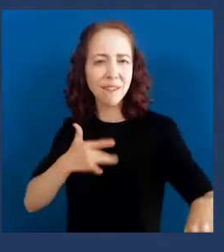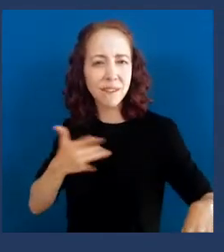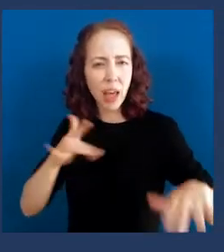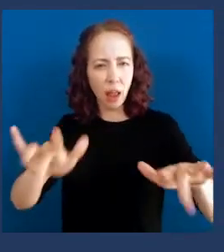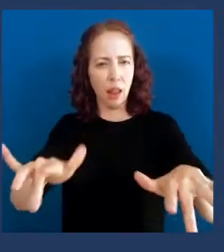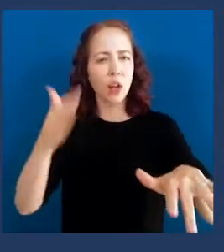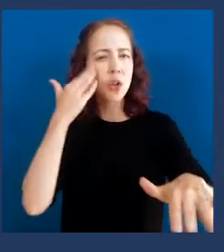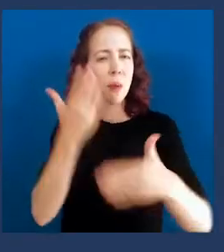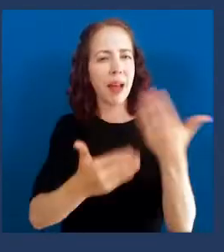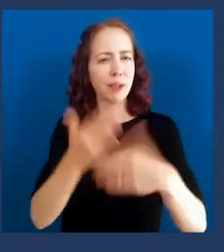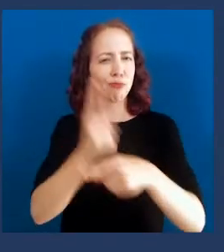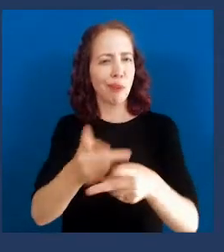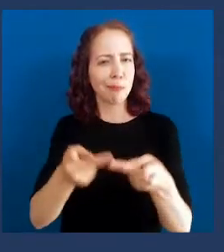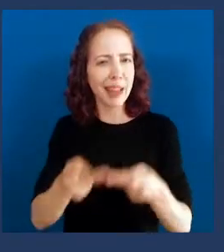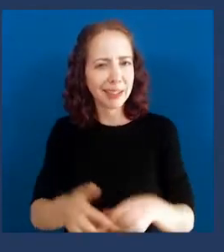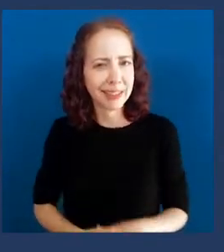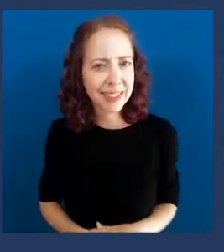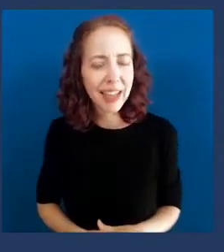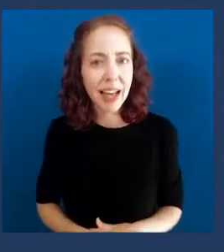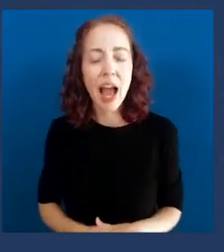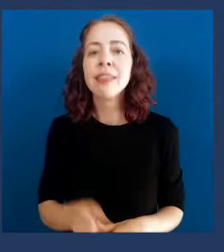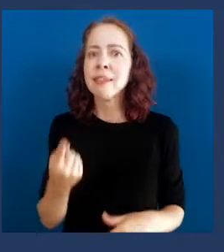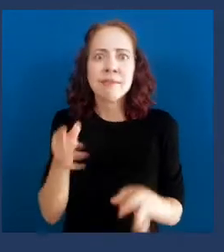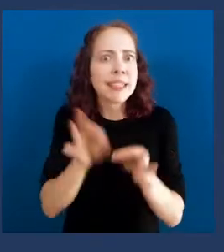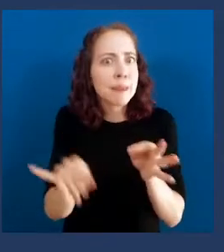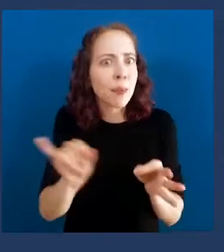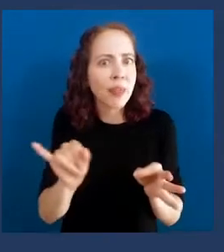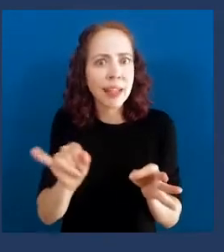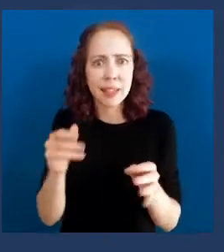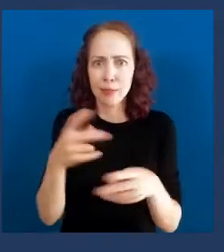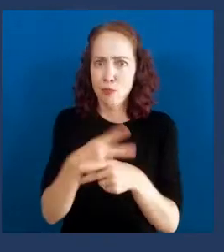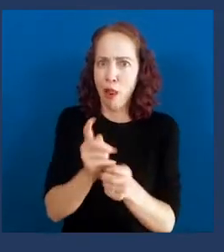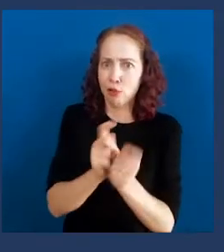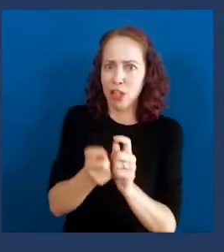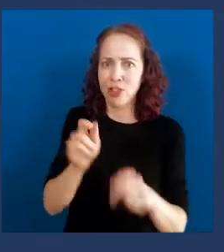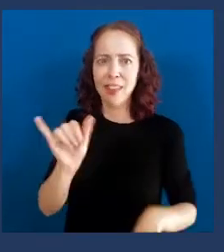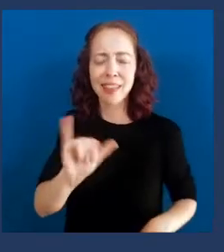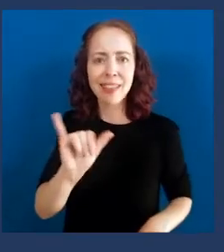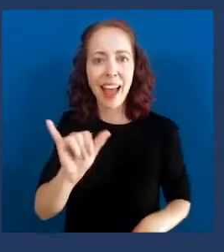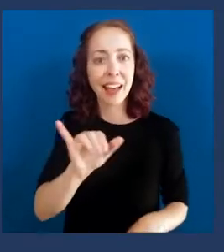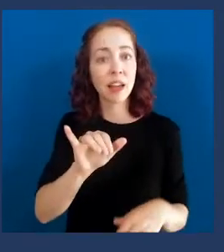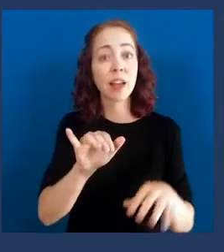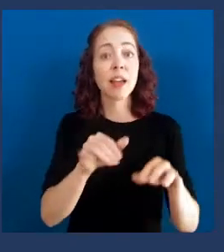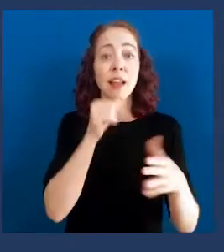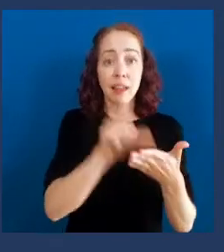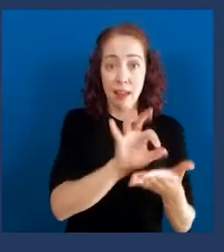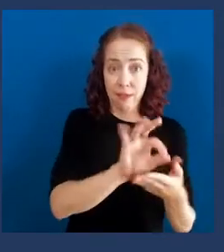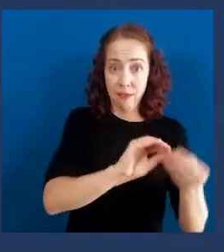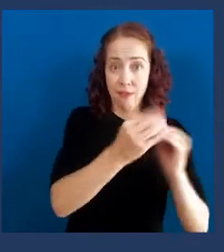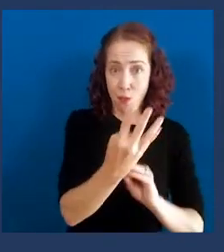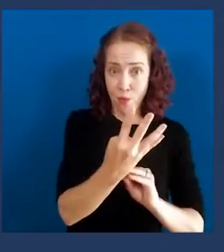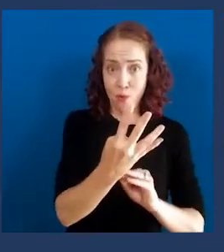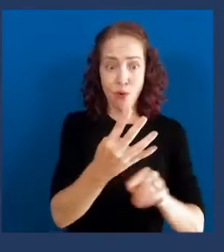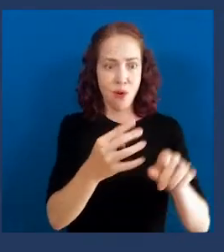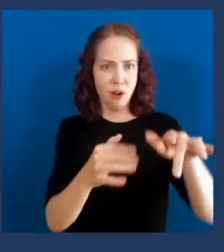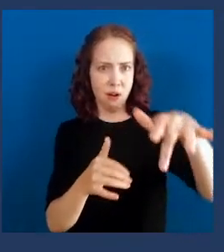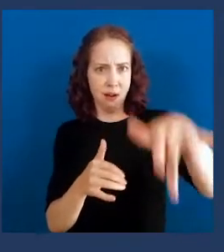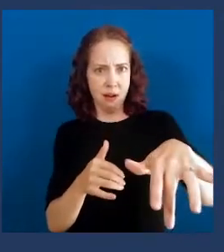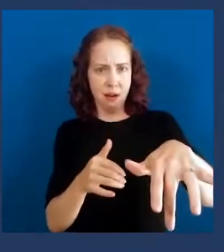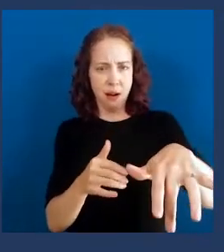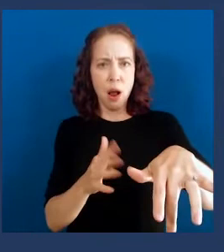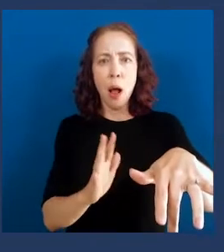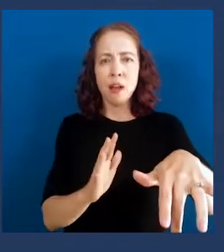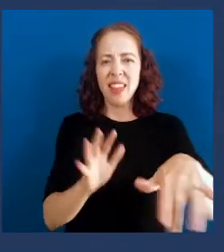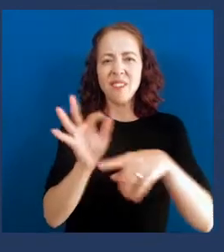product, just simple product moments where we take the F4 key function lock, which was so important, which